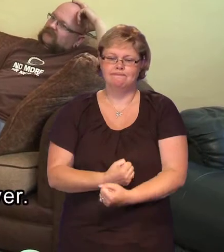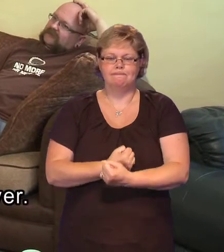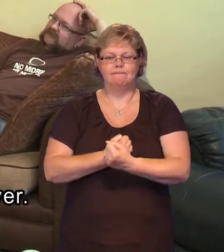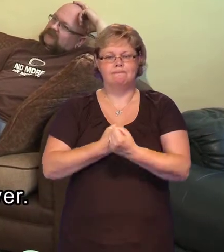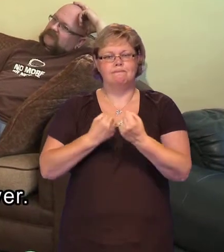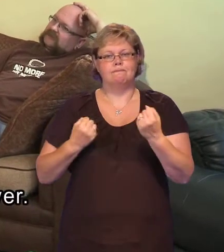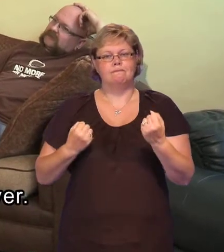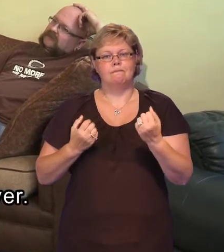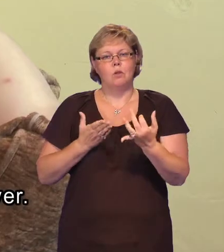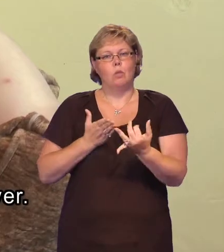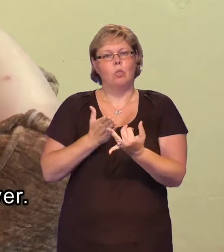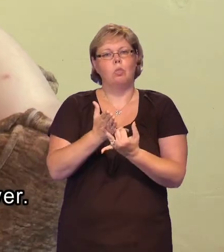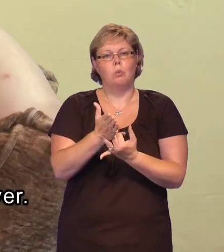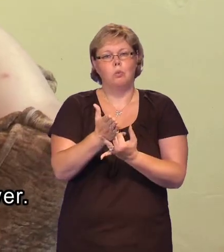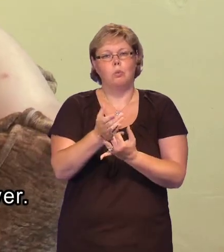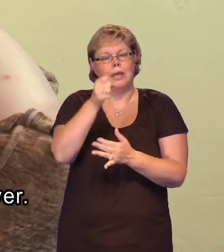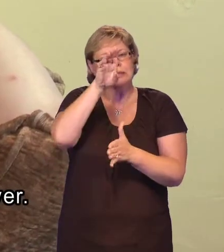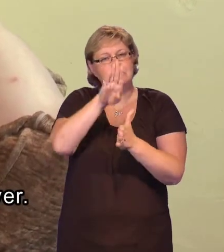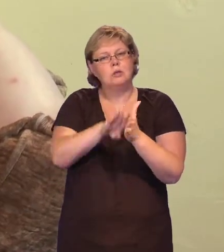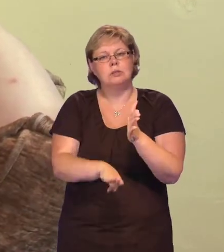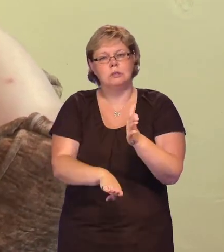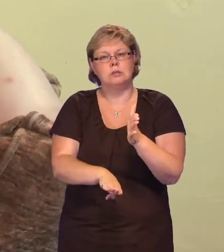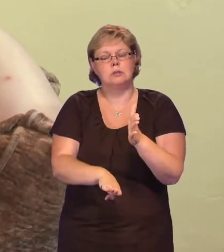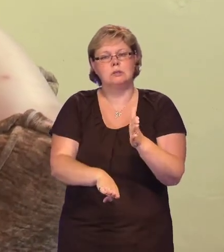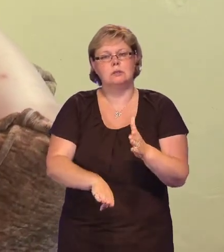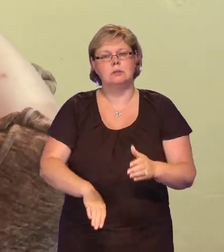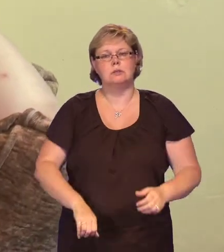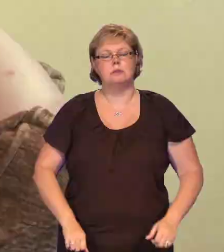to understand how they can recover.